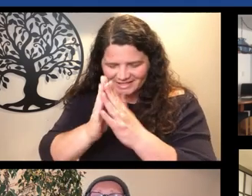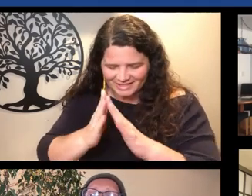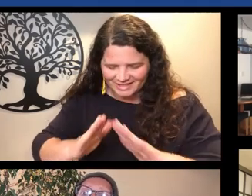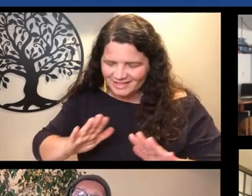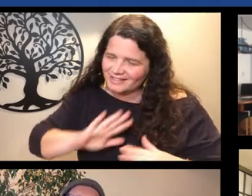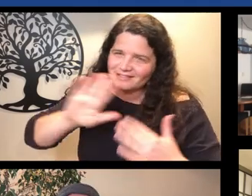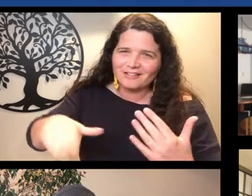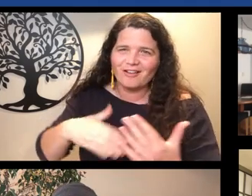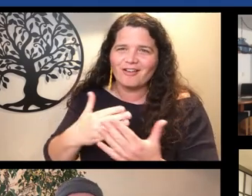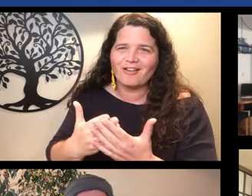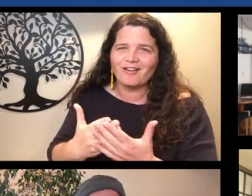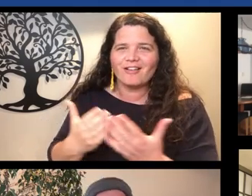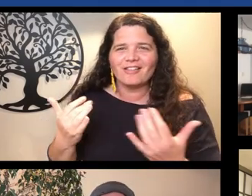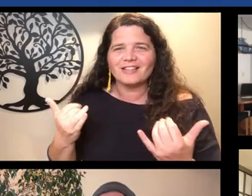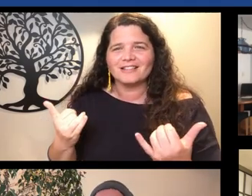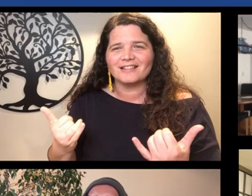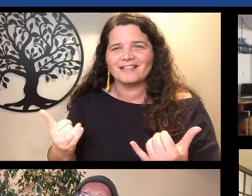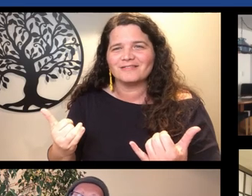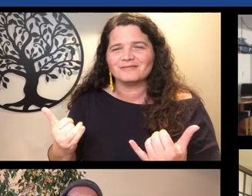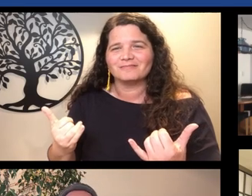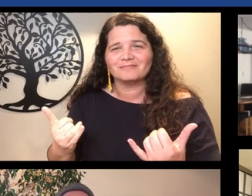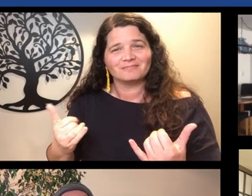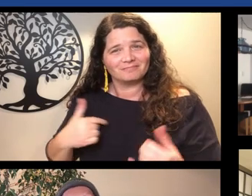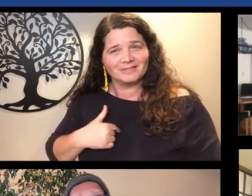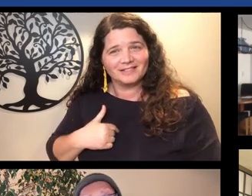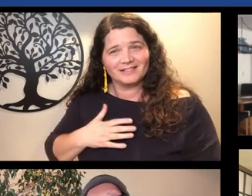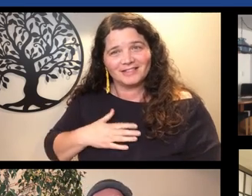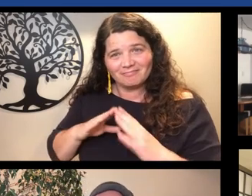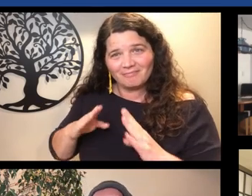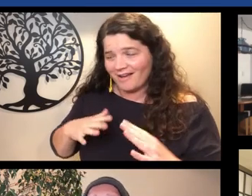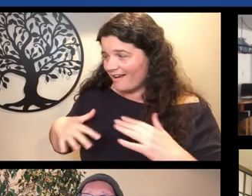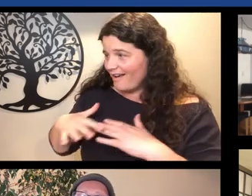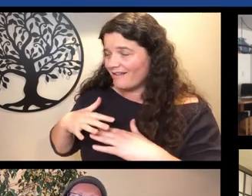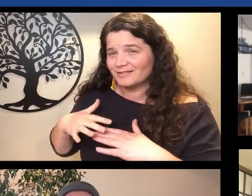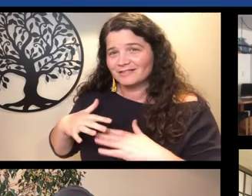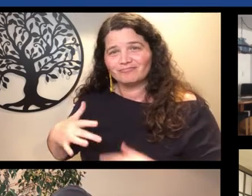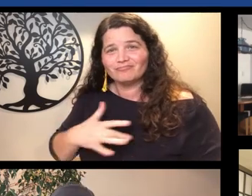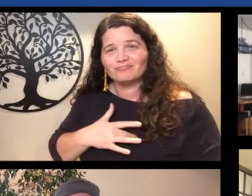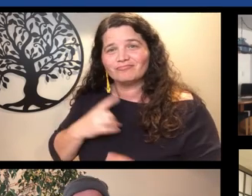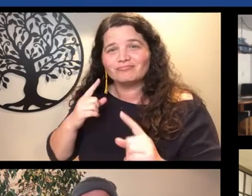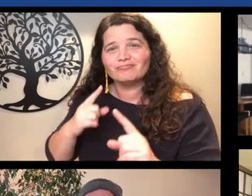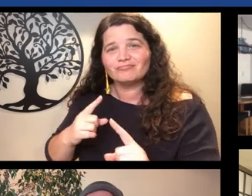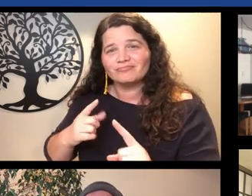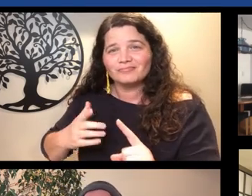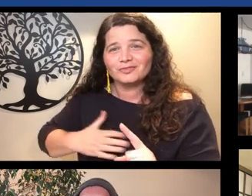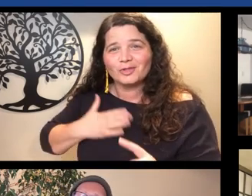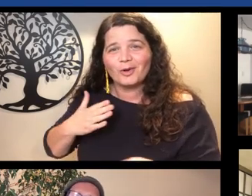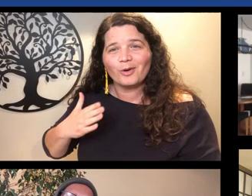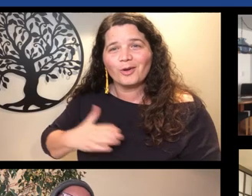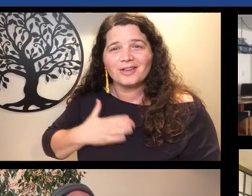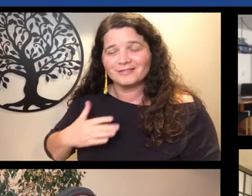for all right now. As for me and my house, you will find us